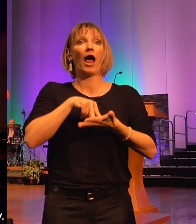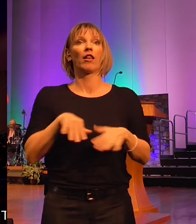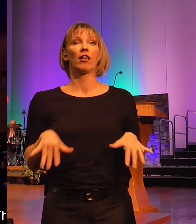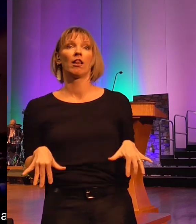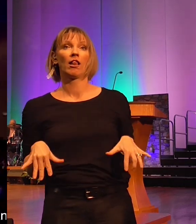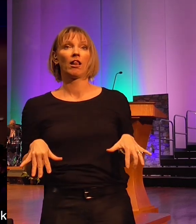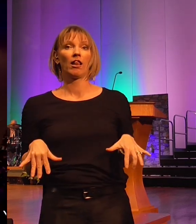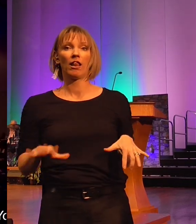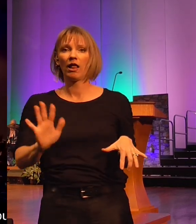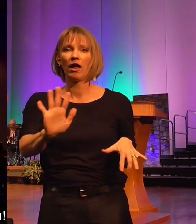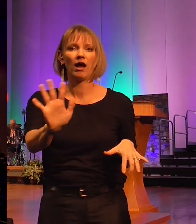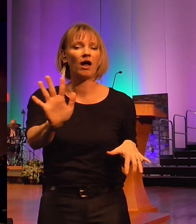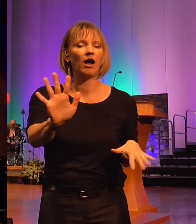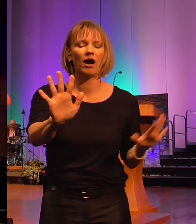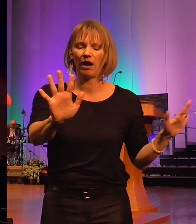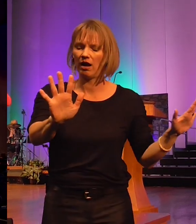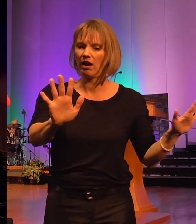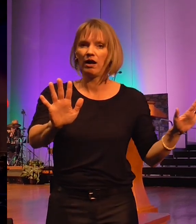still.